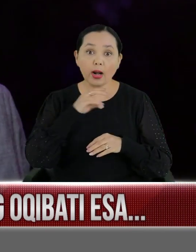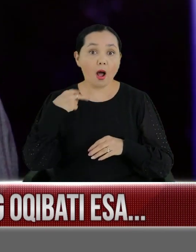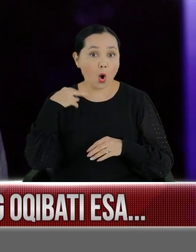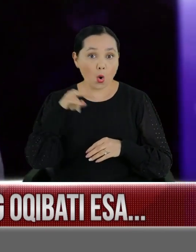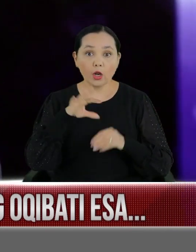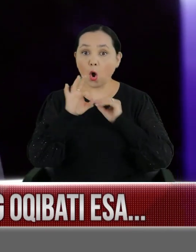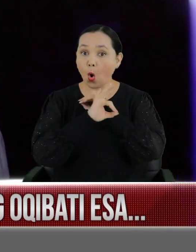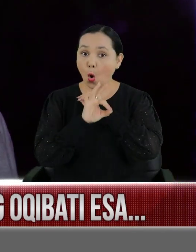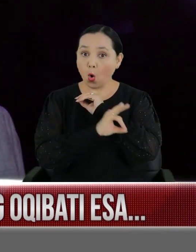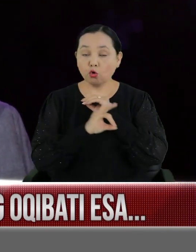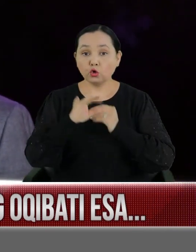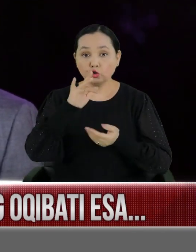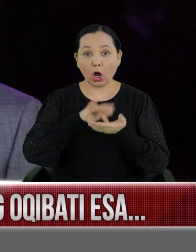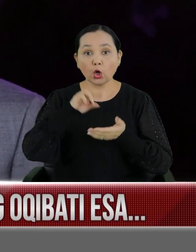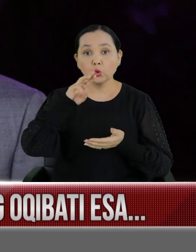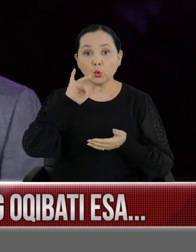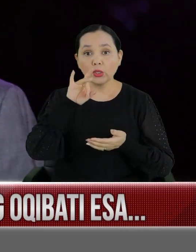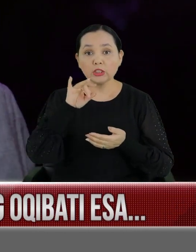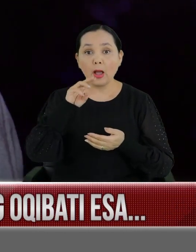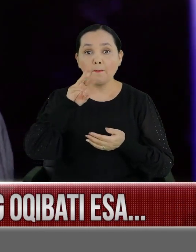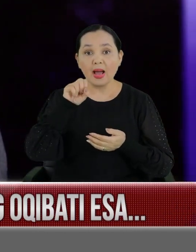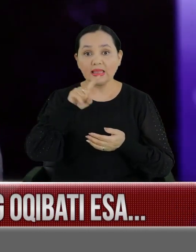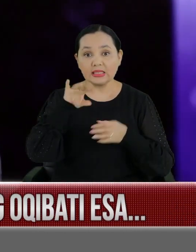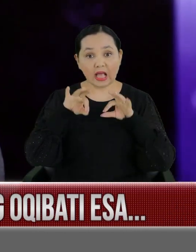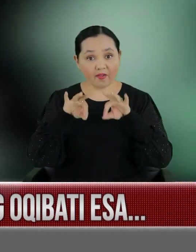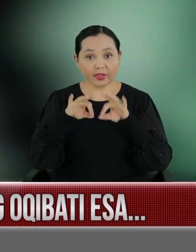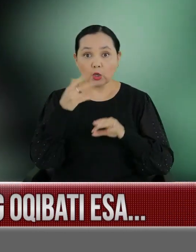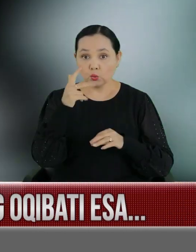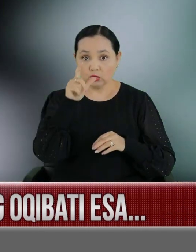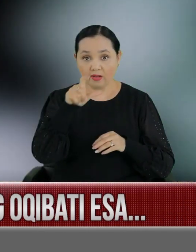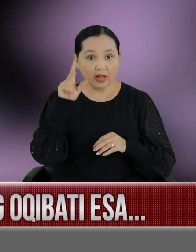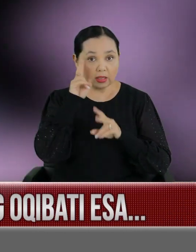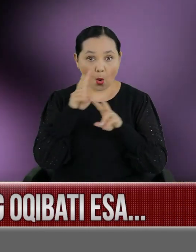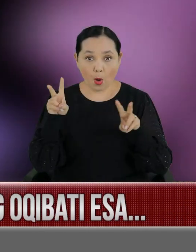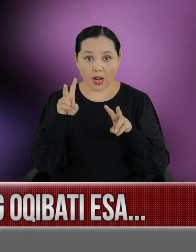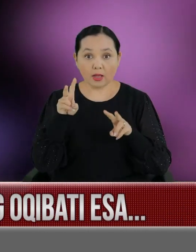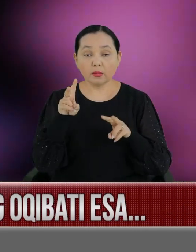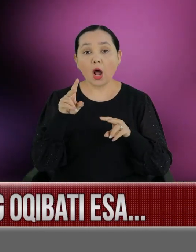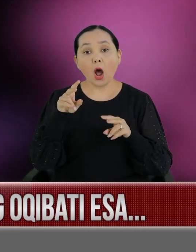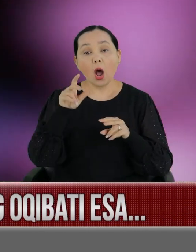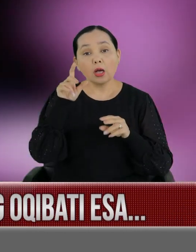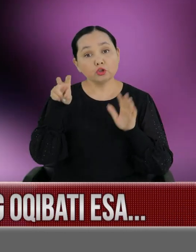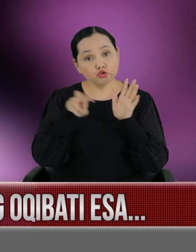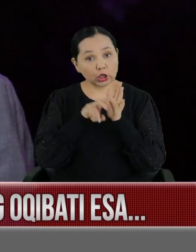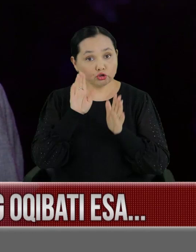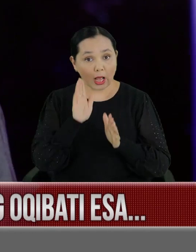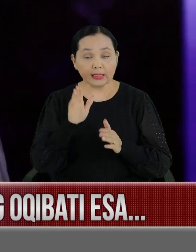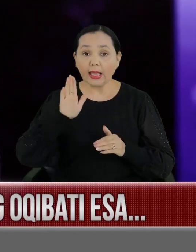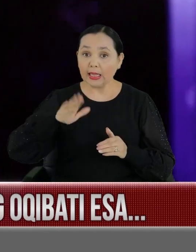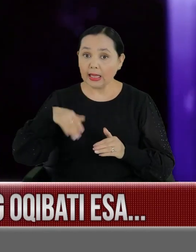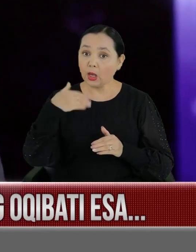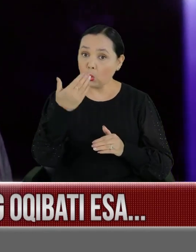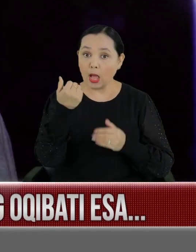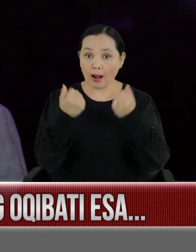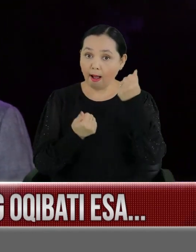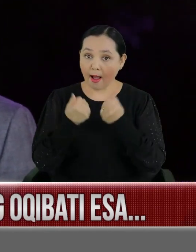olindi. Qo'qon shahrining Turkiston ko'chasida Matiz rusumli avtomashinaga 3 nafar noma'lum shaxs yo'lovchi sifatida chiqishadi. Keyin esa